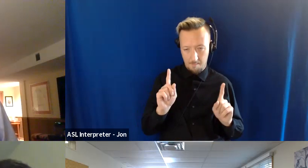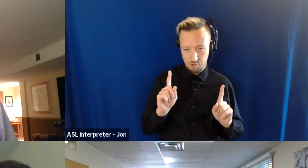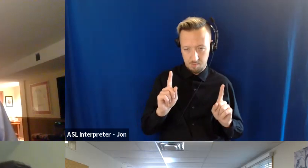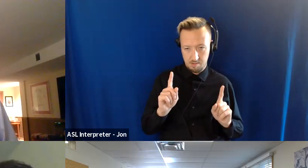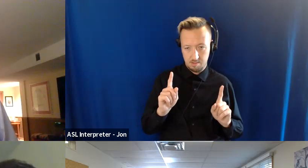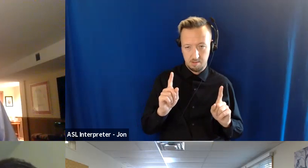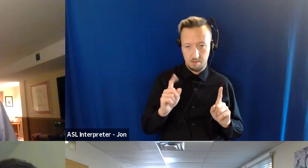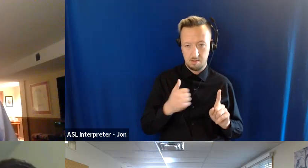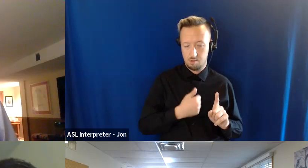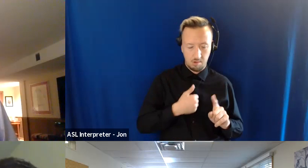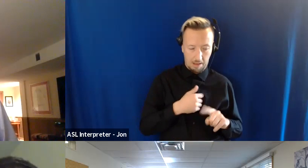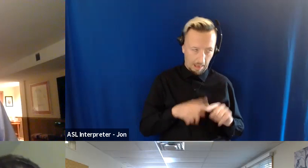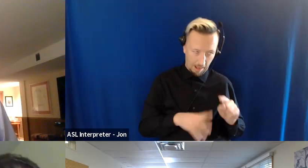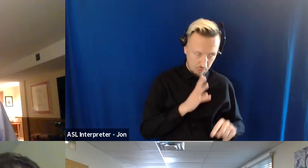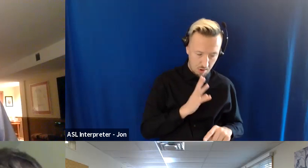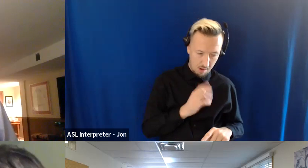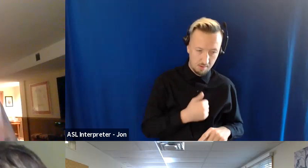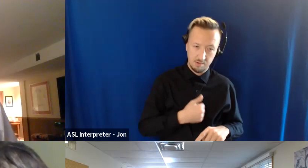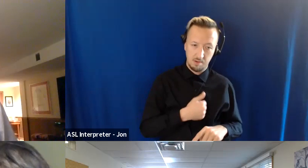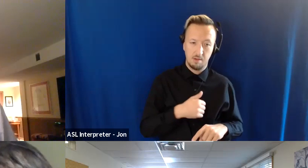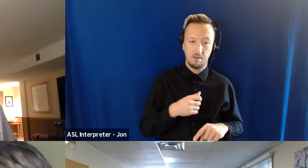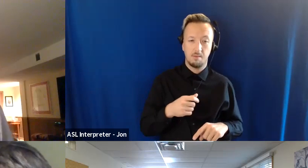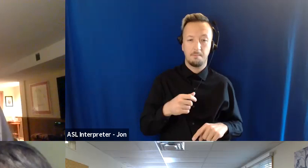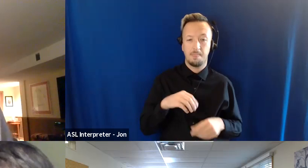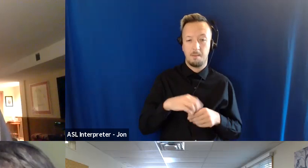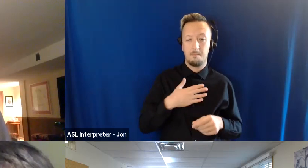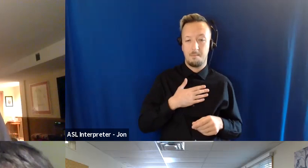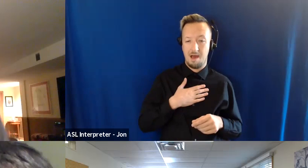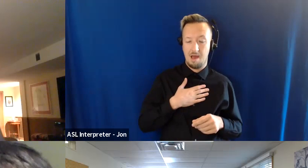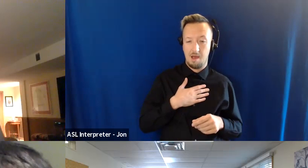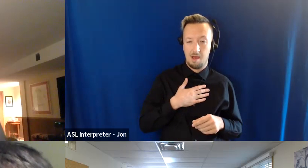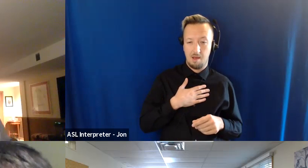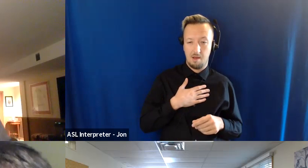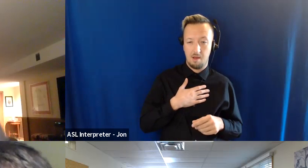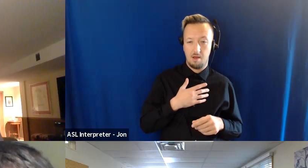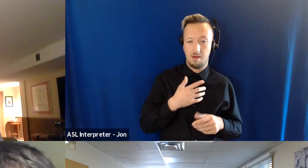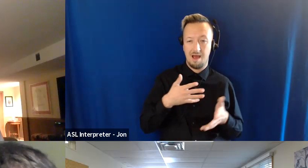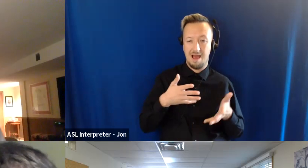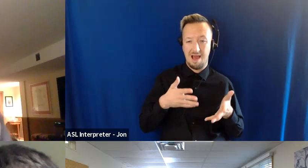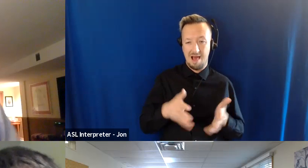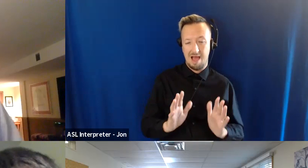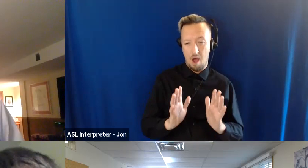accomplishments, sorry, I can't talk today, in my generation, allowing